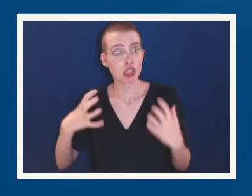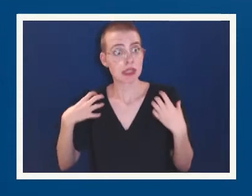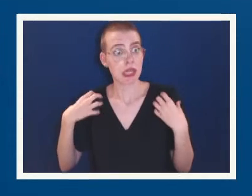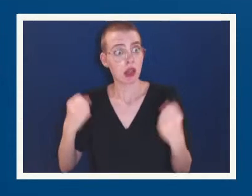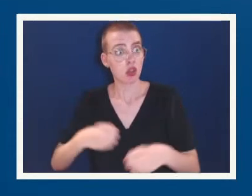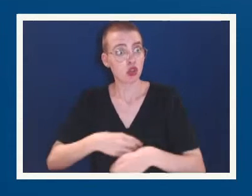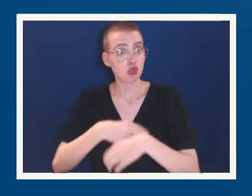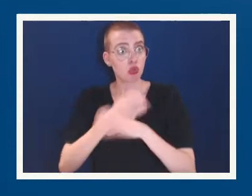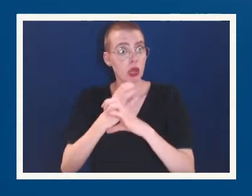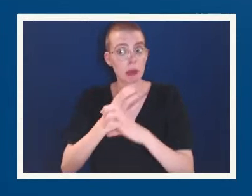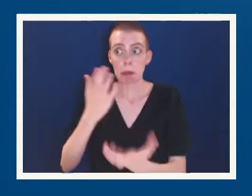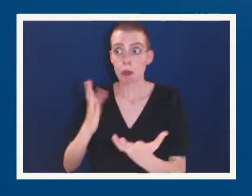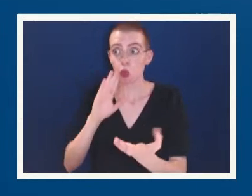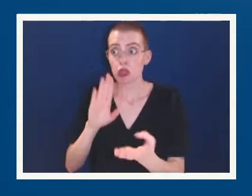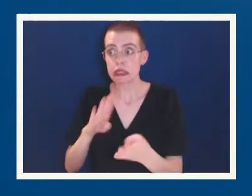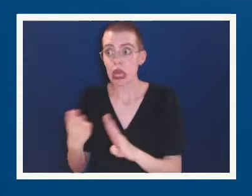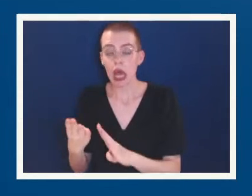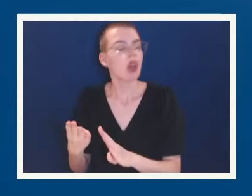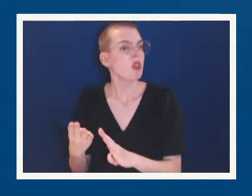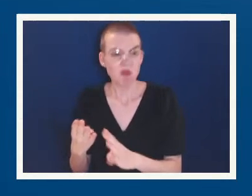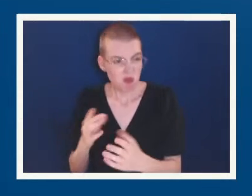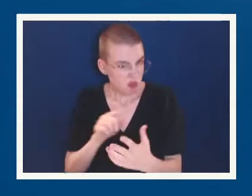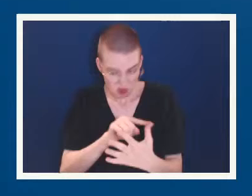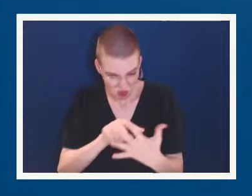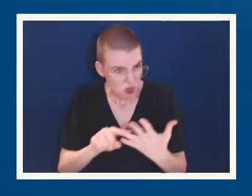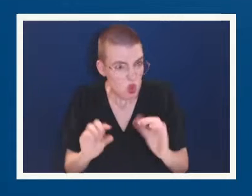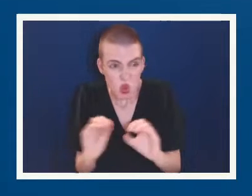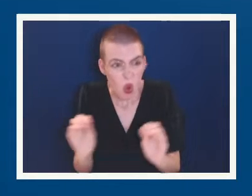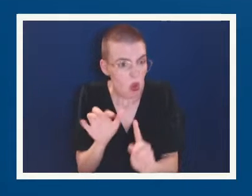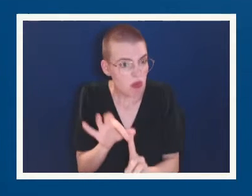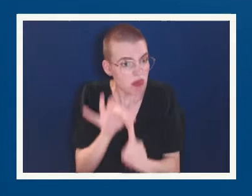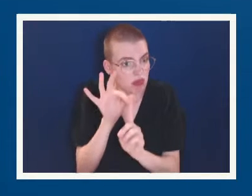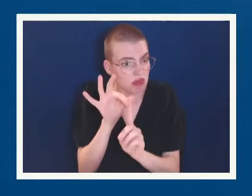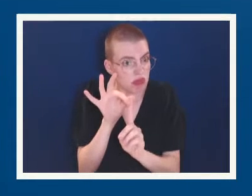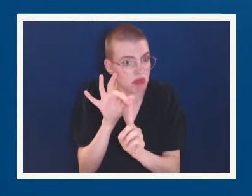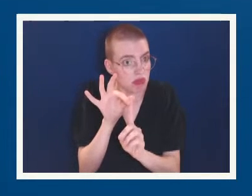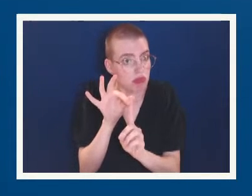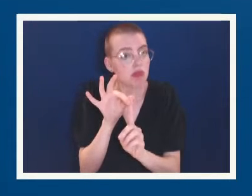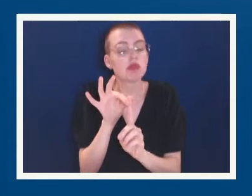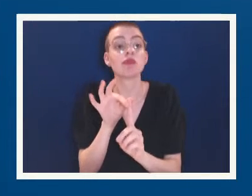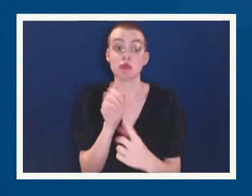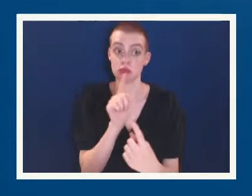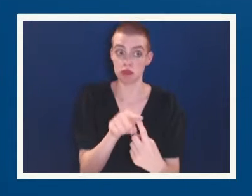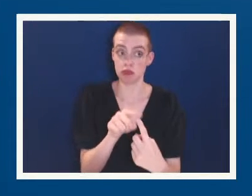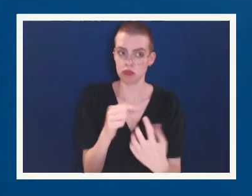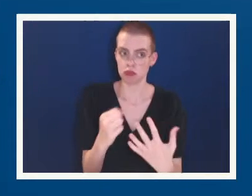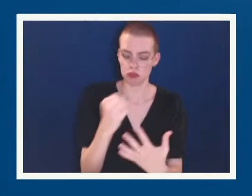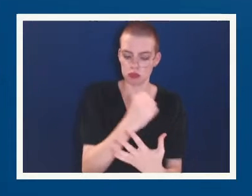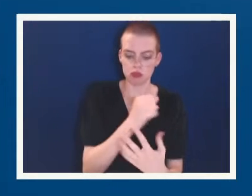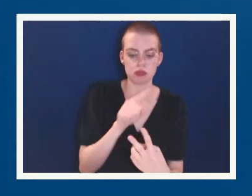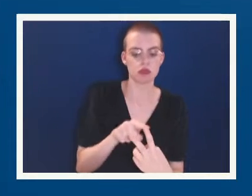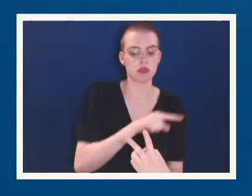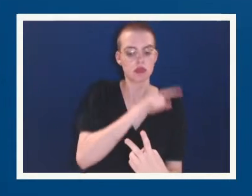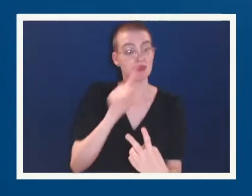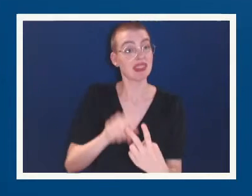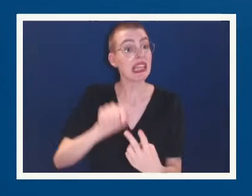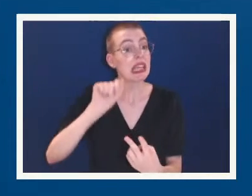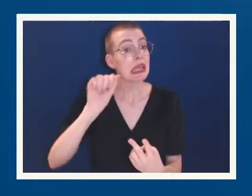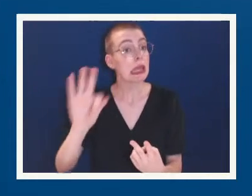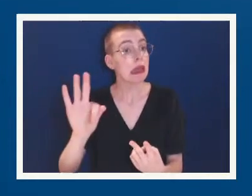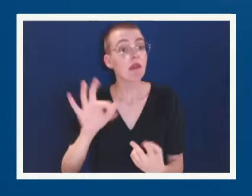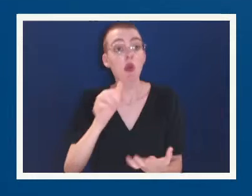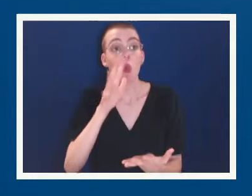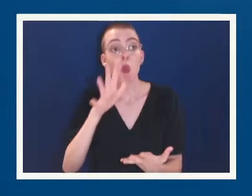And he has said he wants to charge women with murder for having this life-saving